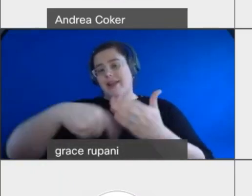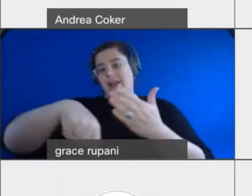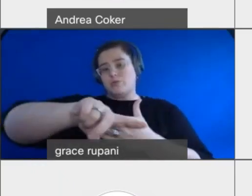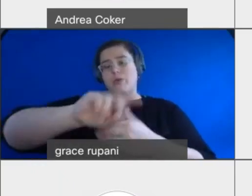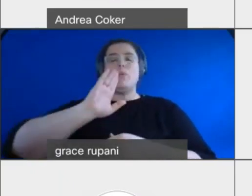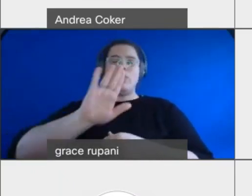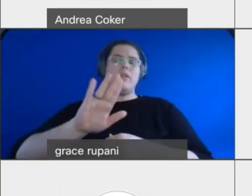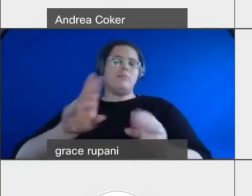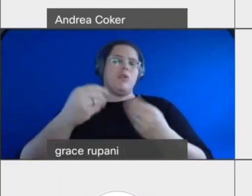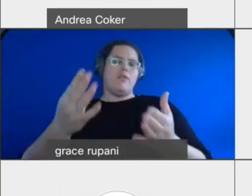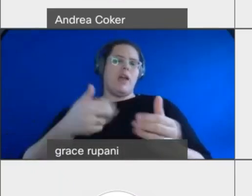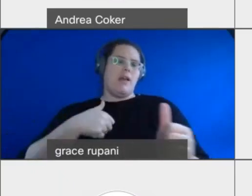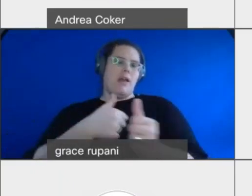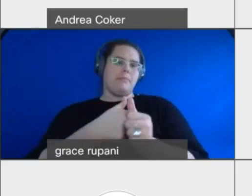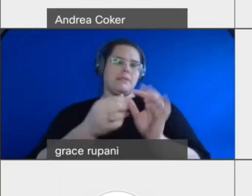support.